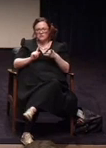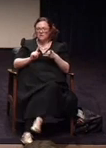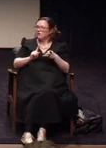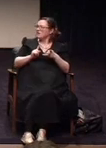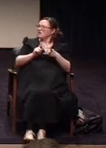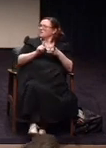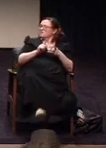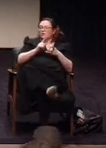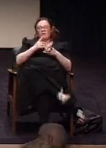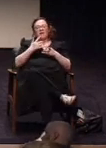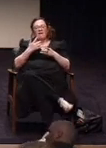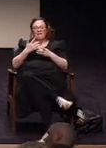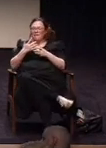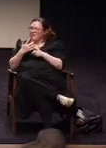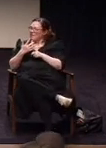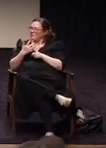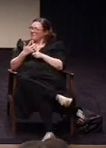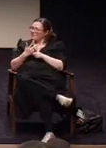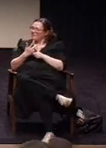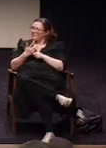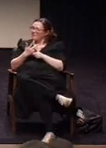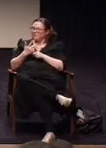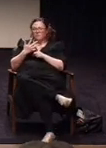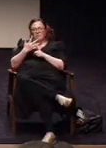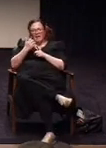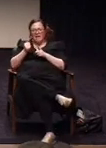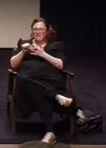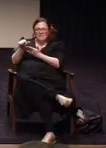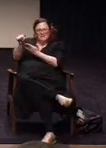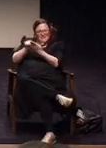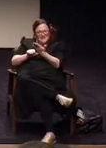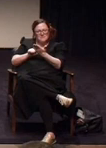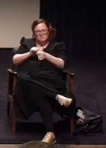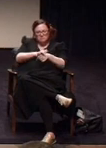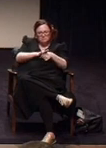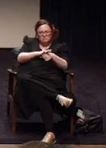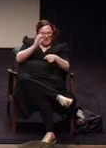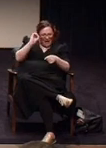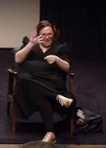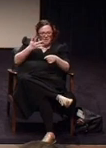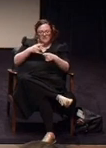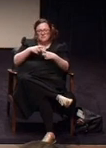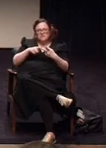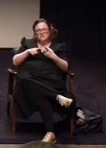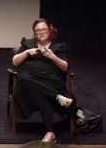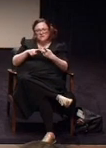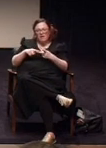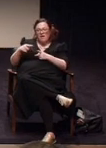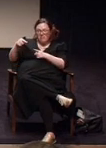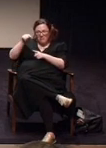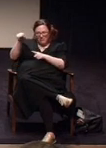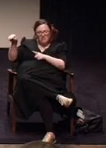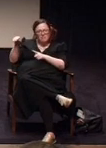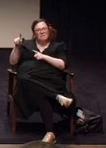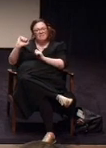rescue organs listening in. We have ambulance, we have rescue. So they are listening in on this call, as you can